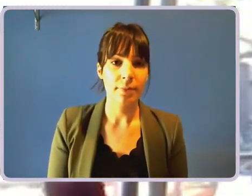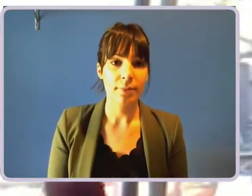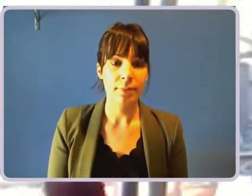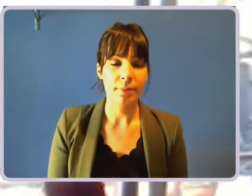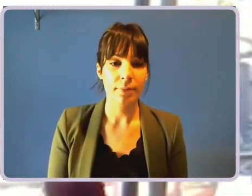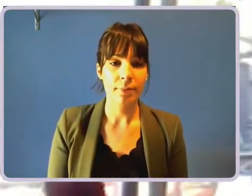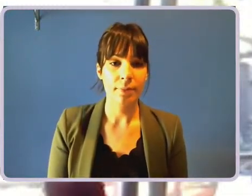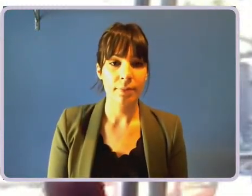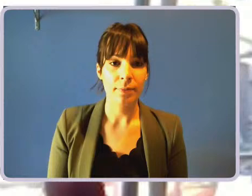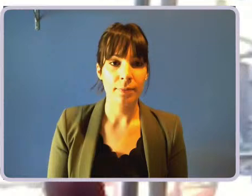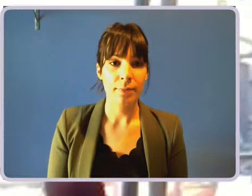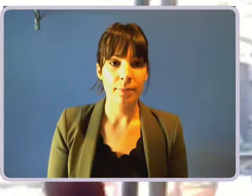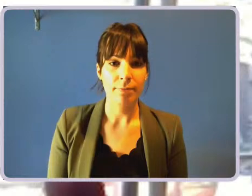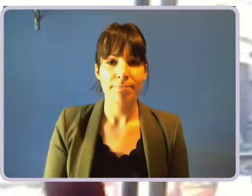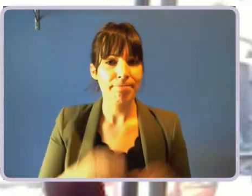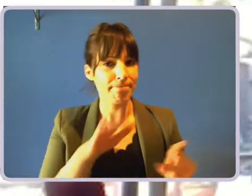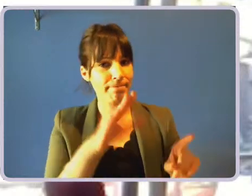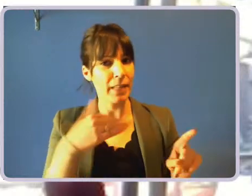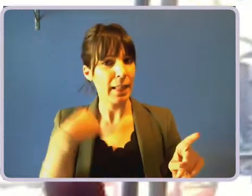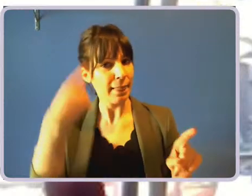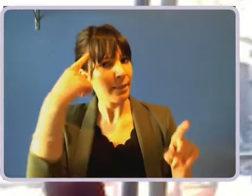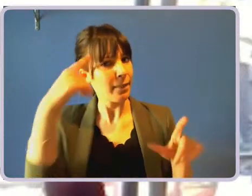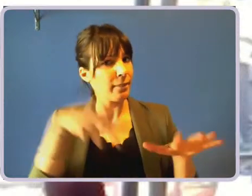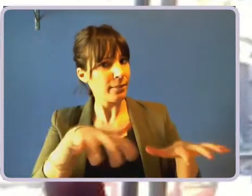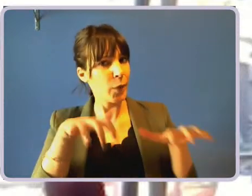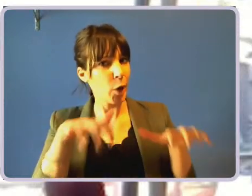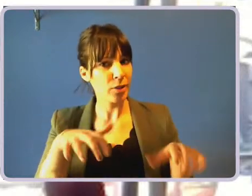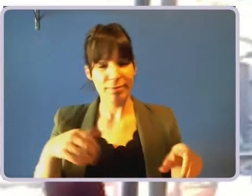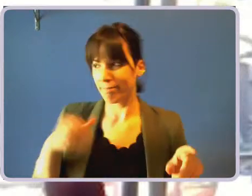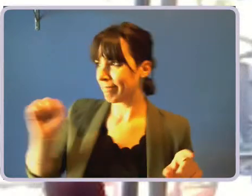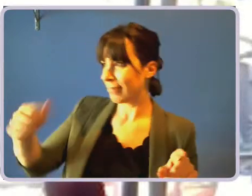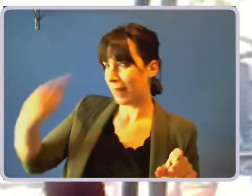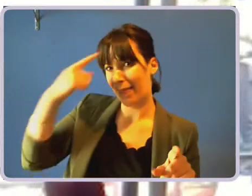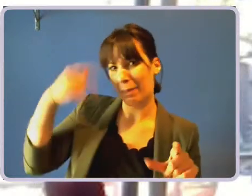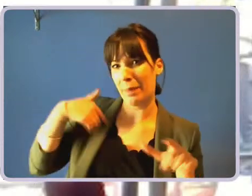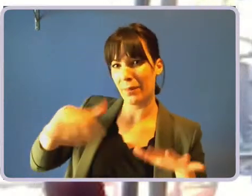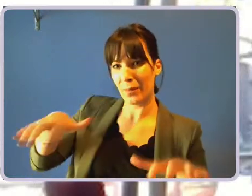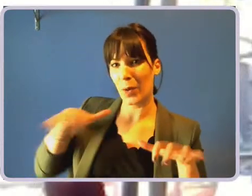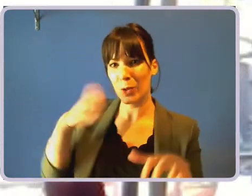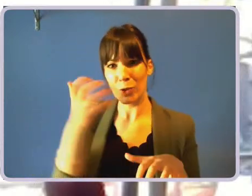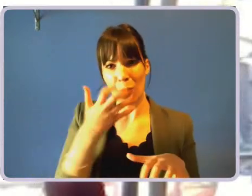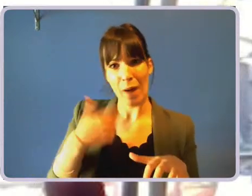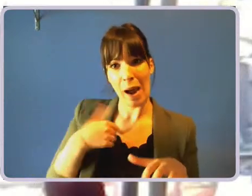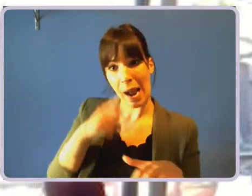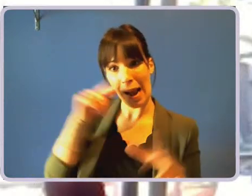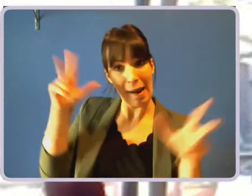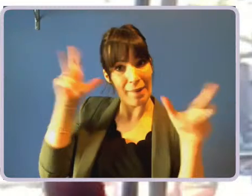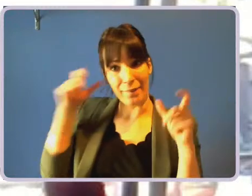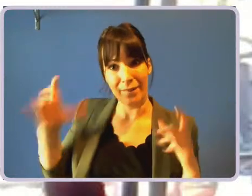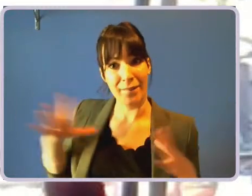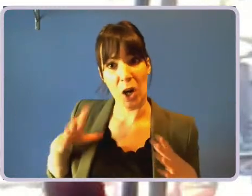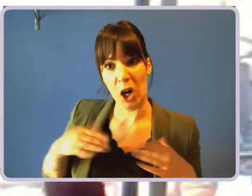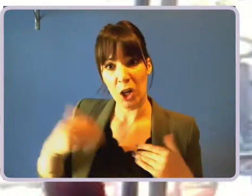I think you froze there for a minute. I think Michelle. I have. I can hear you, Bridget. I don't know what.